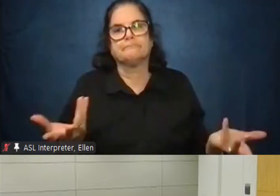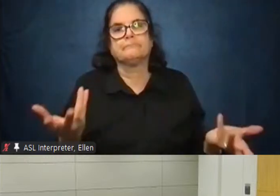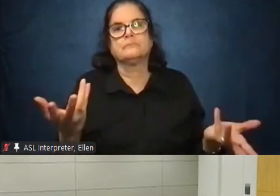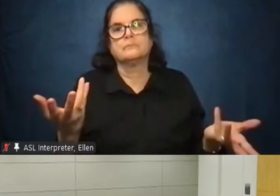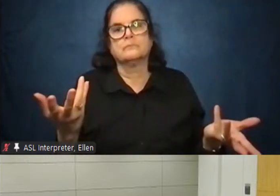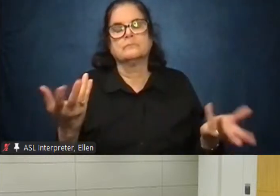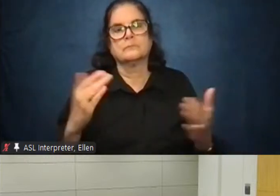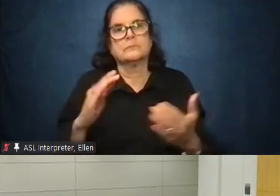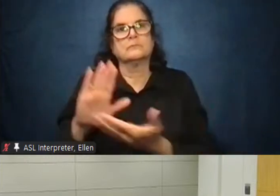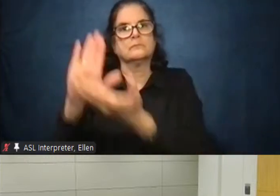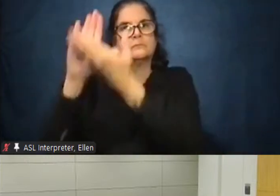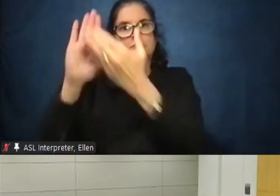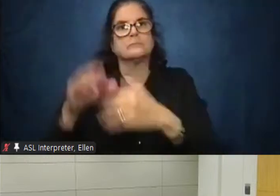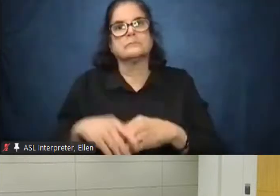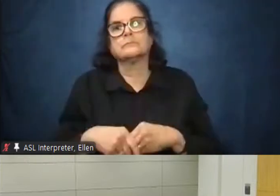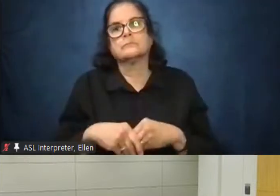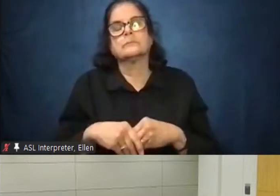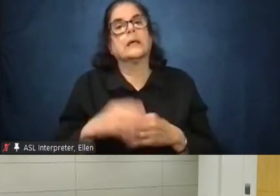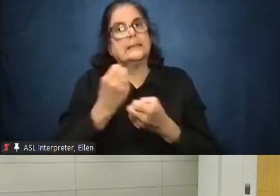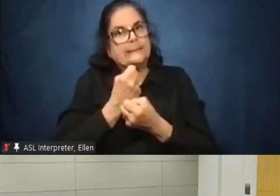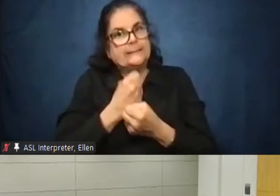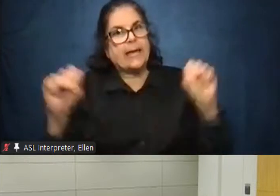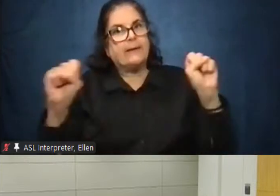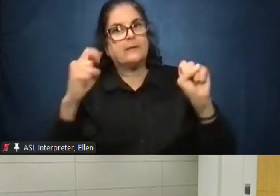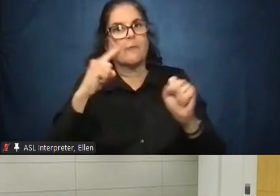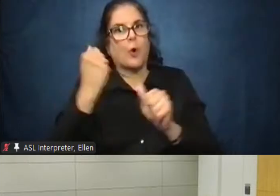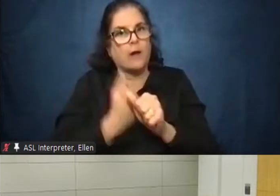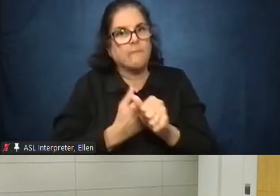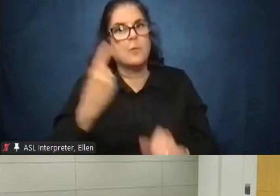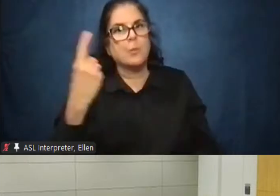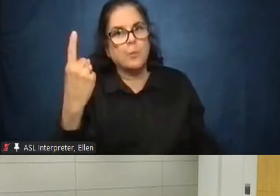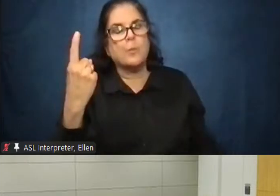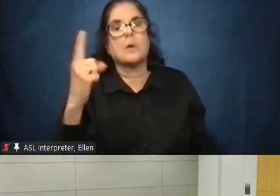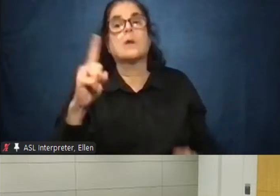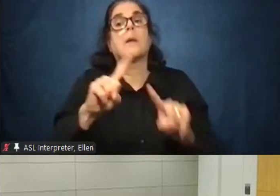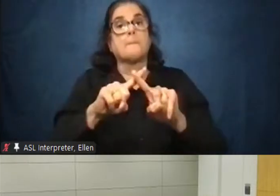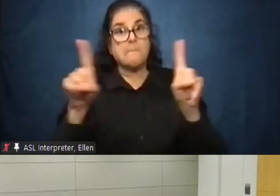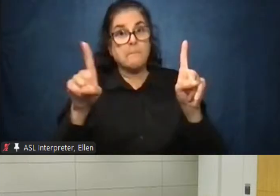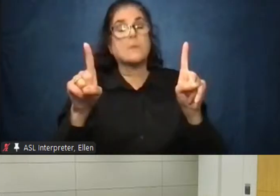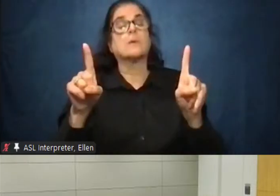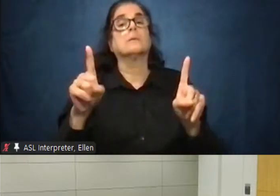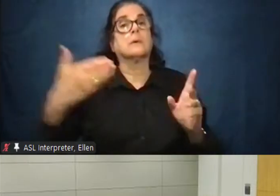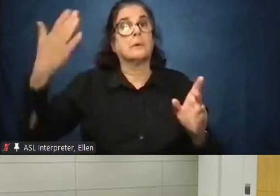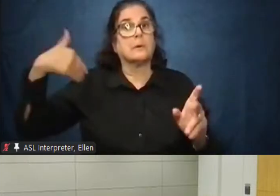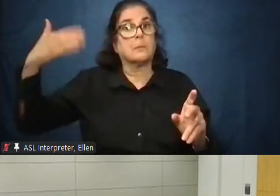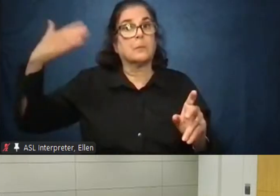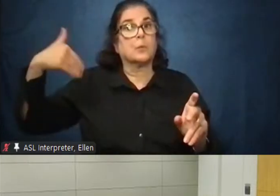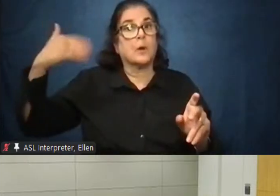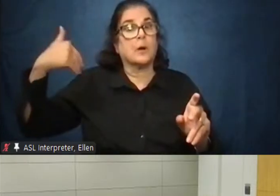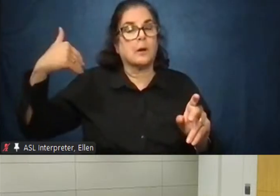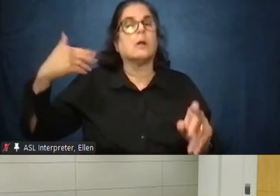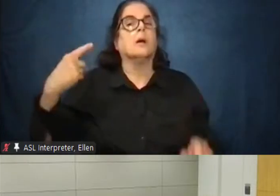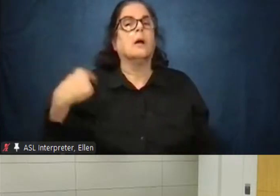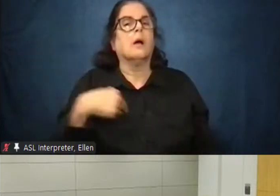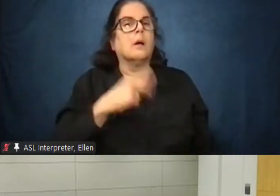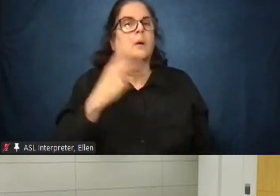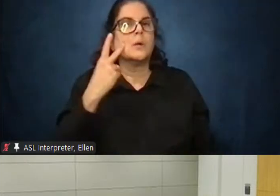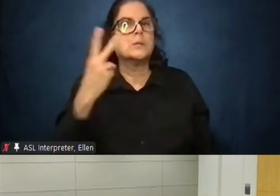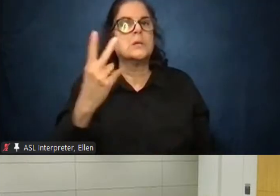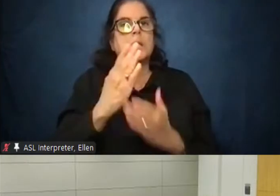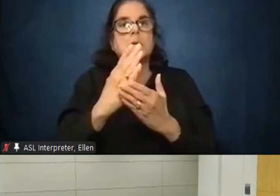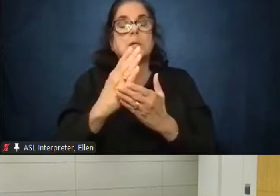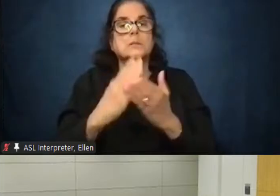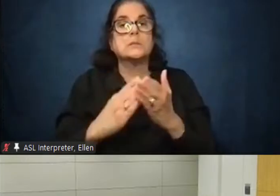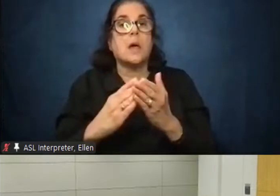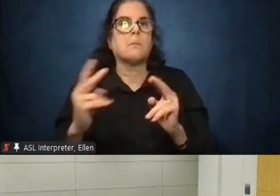a perspective of ensuring the safety of everyone. What we do know is we've seen some individuals